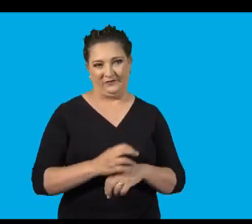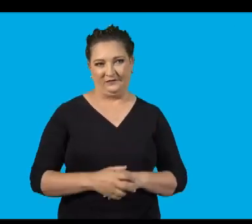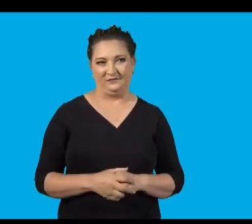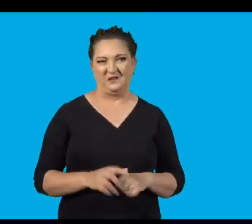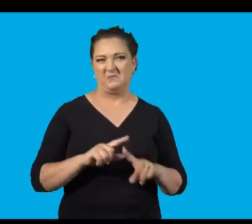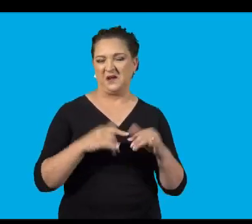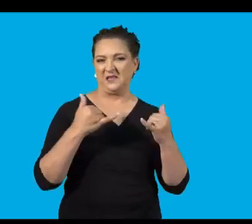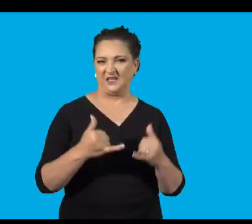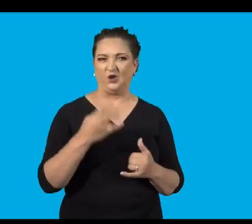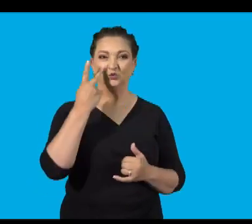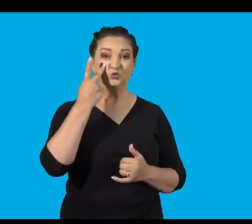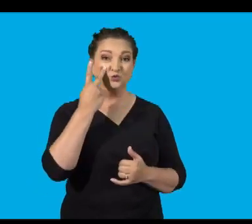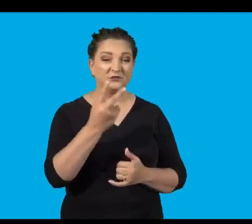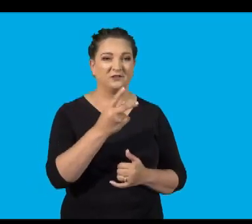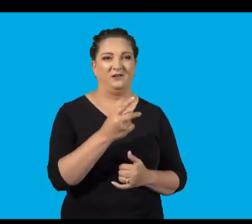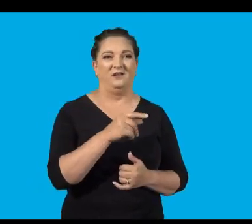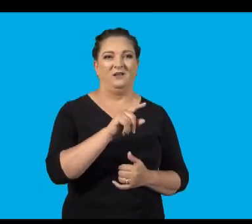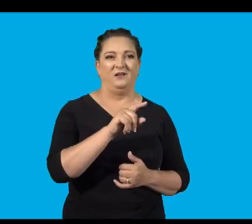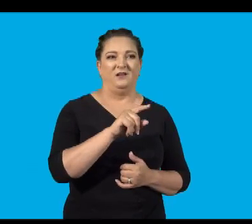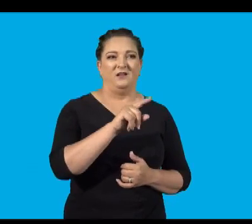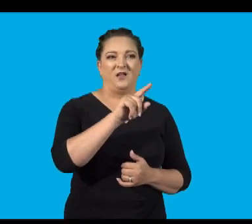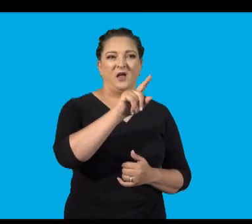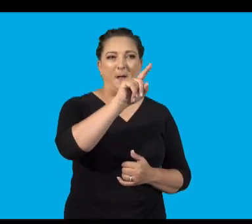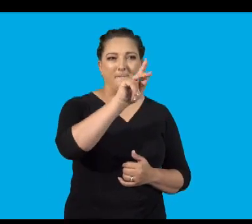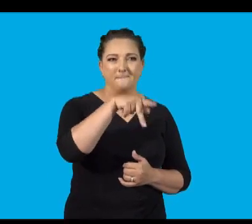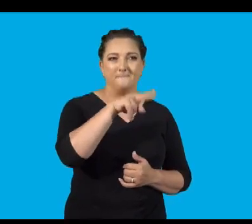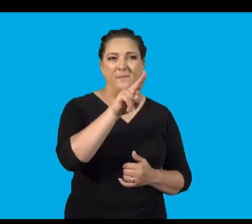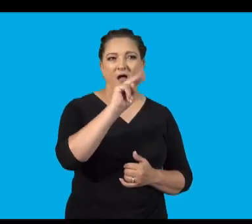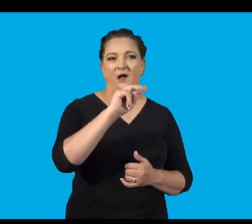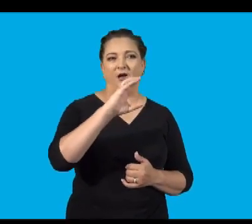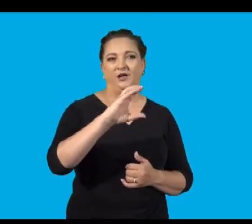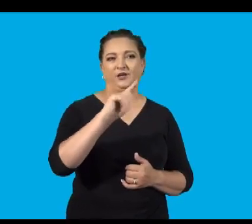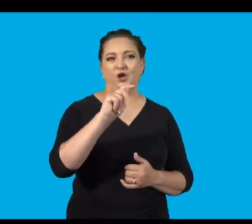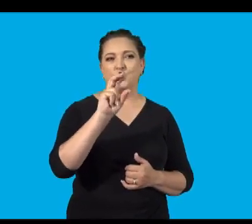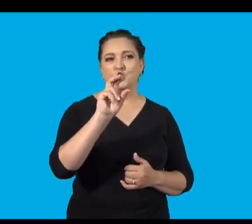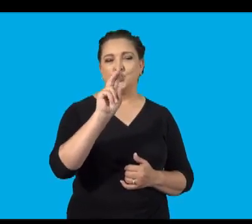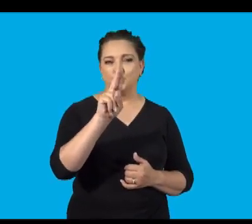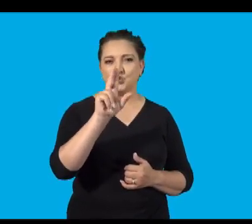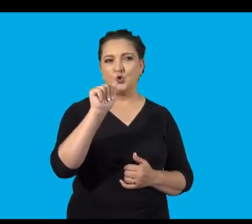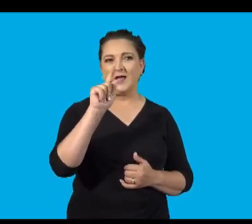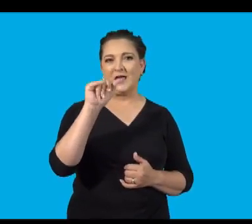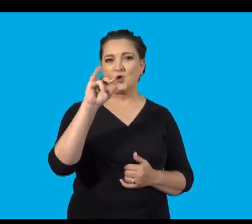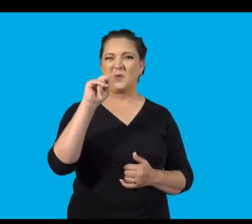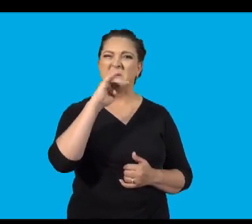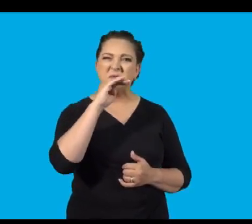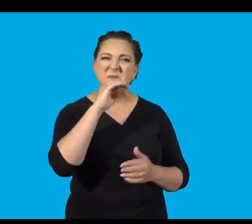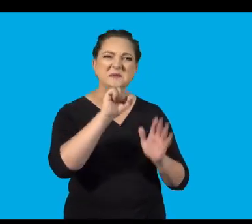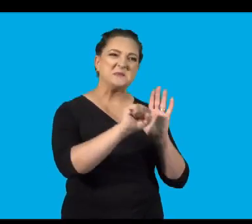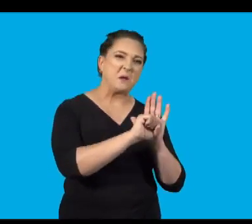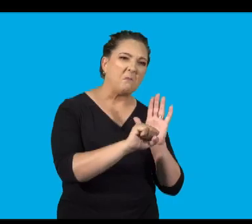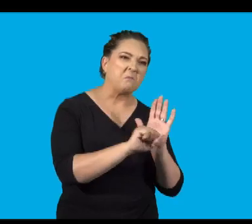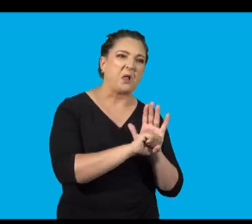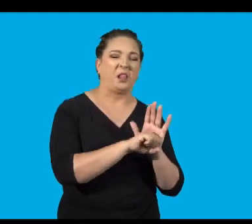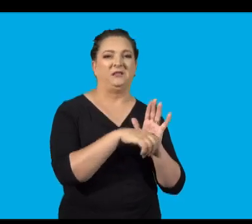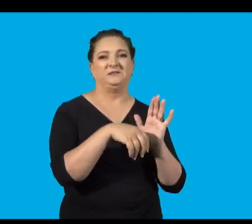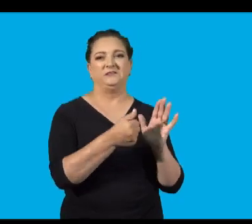our first segment is punctuation marks. Now remember, these are the signs and symbols we use in writing to